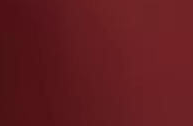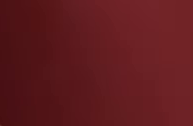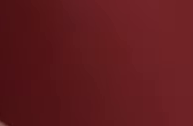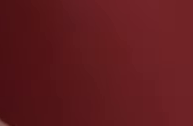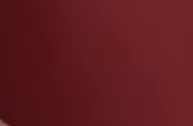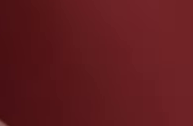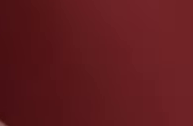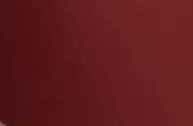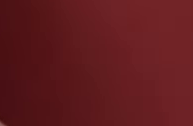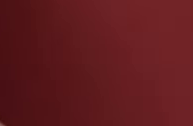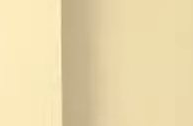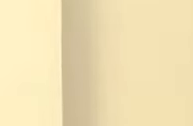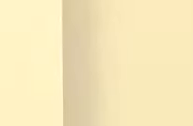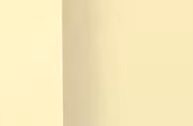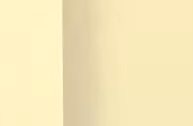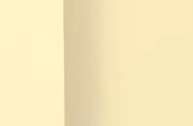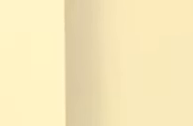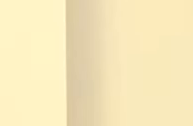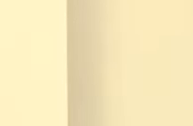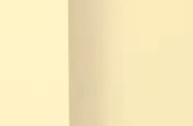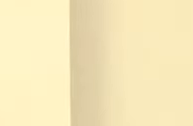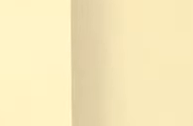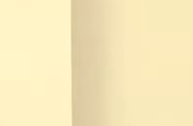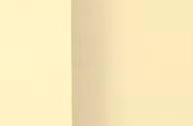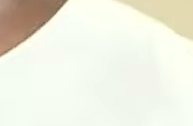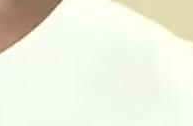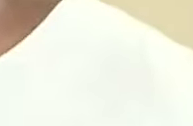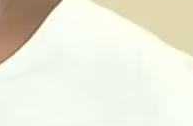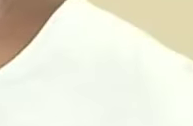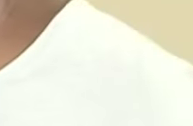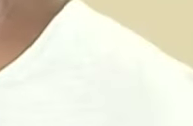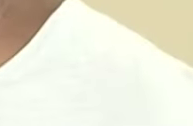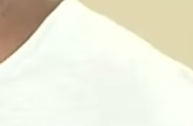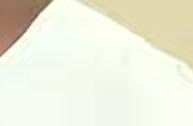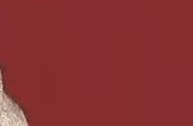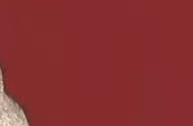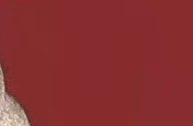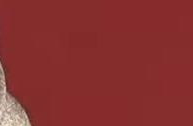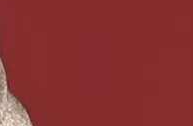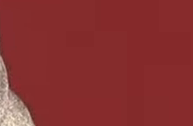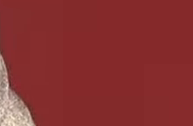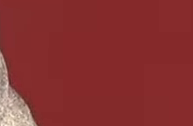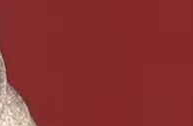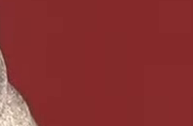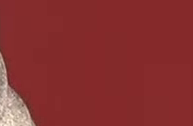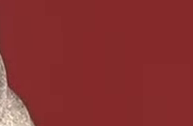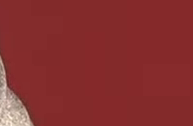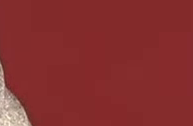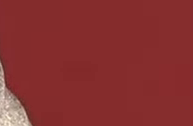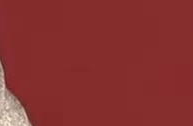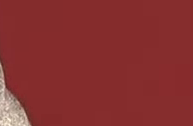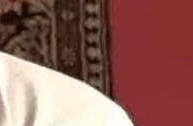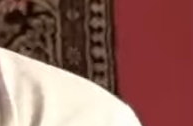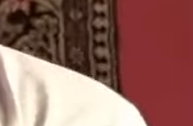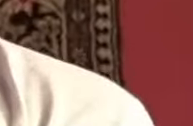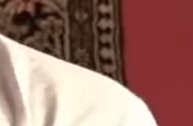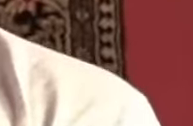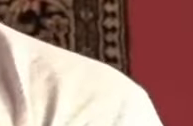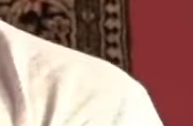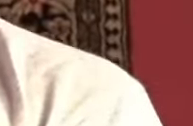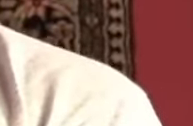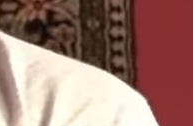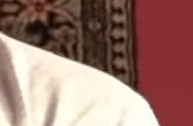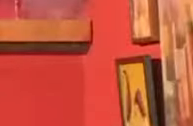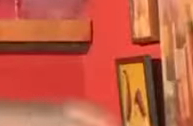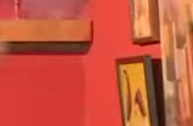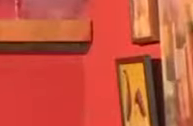just came the other day. So? Are you hiding something from me? What? Yaani wewe na hiyo manga yako bado hujatoka kwenyewe. Hapana,